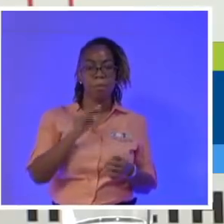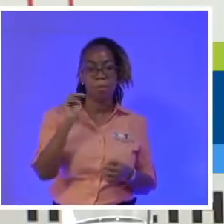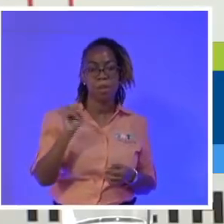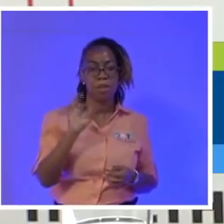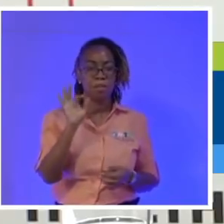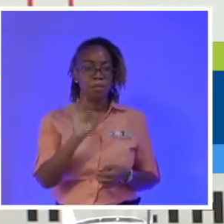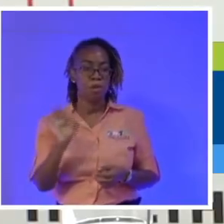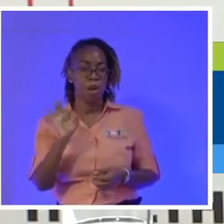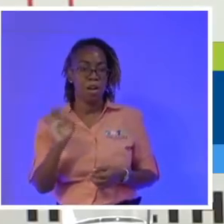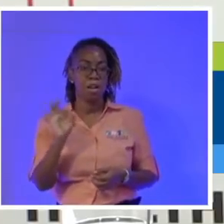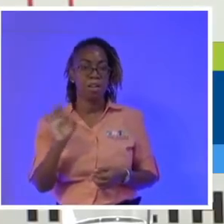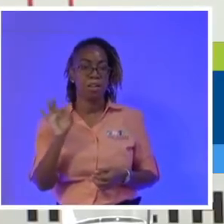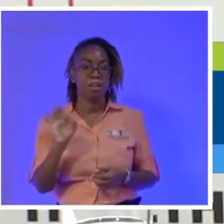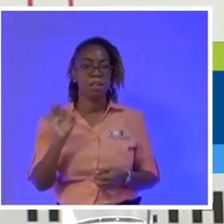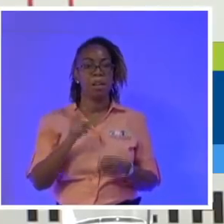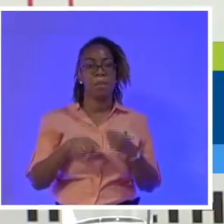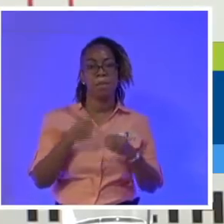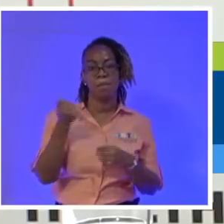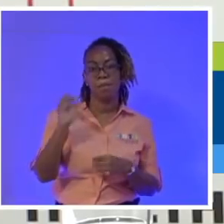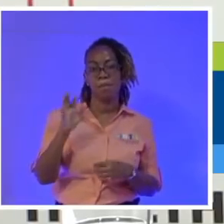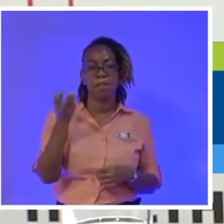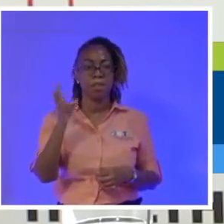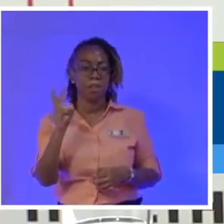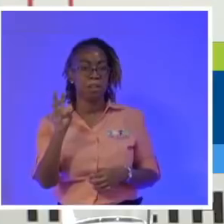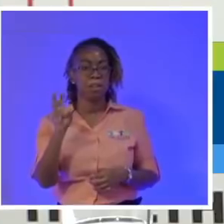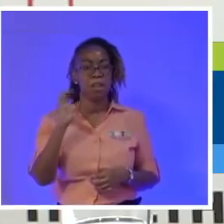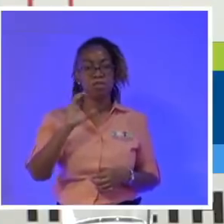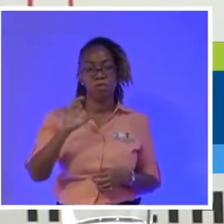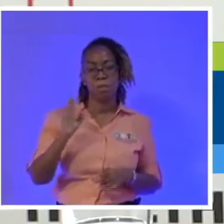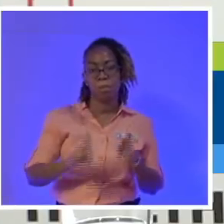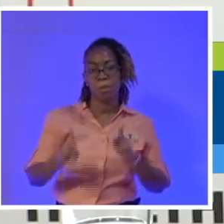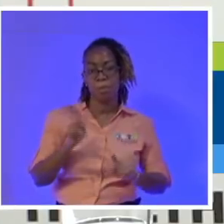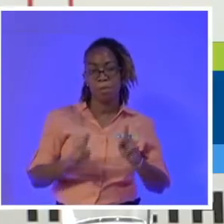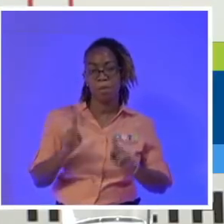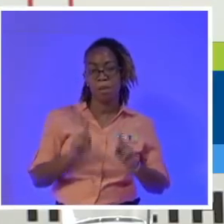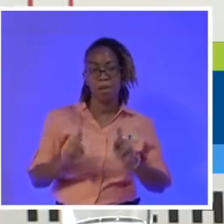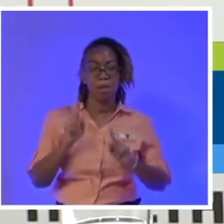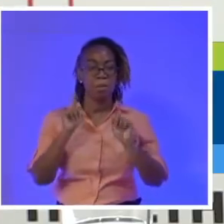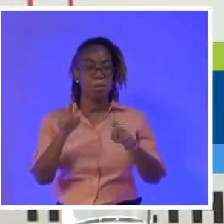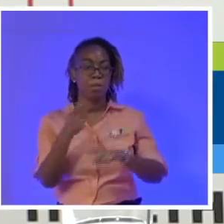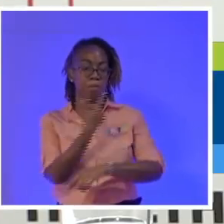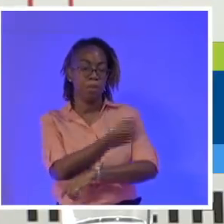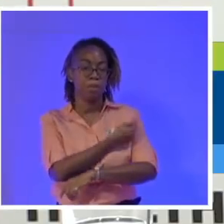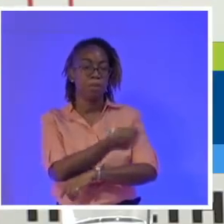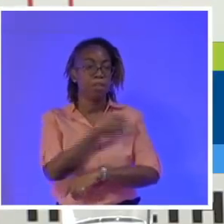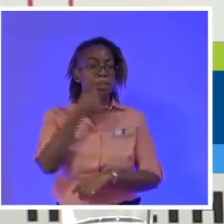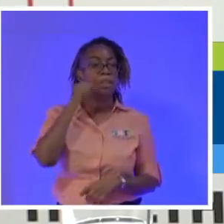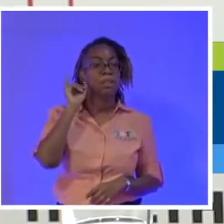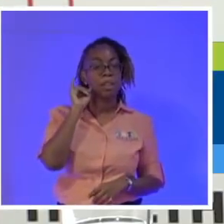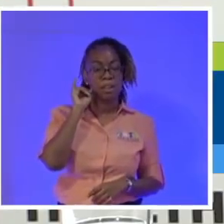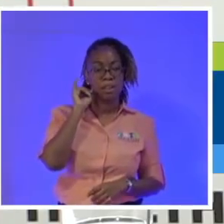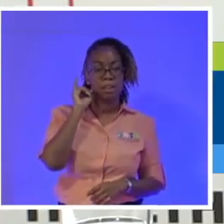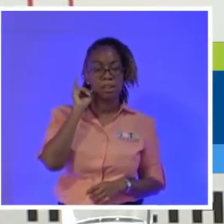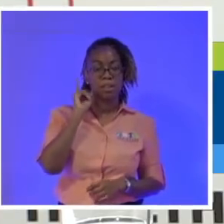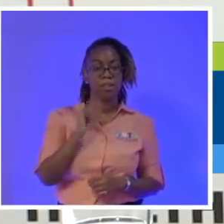around 1,600 doses per day. Yesterday we dipped